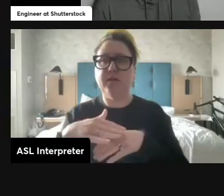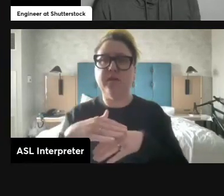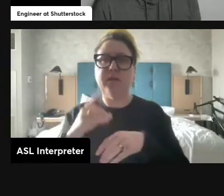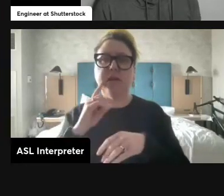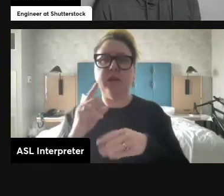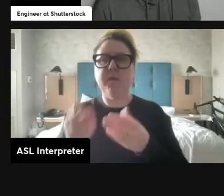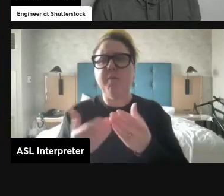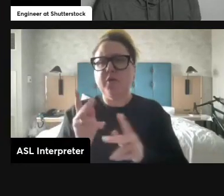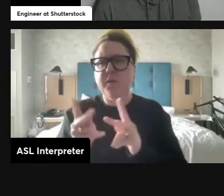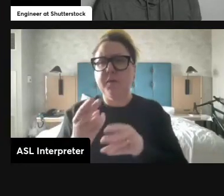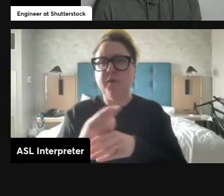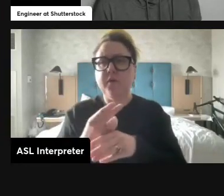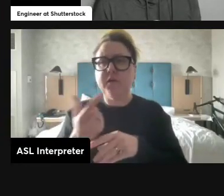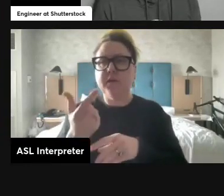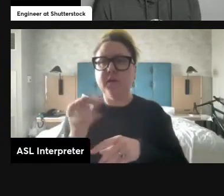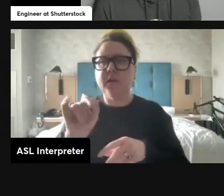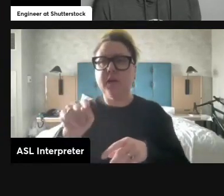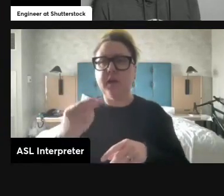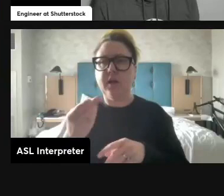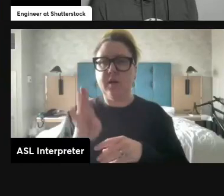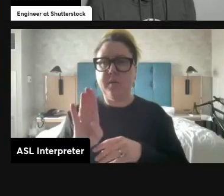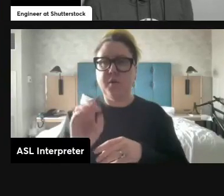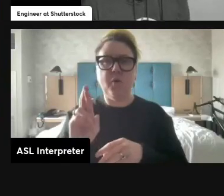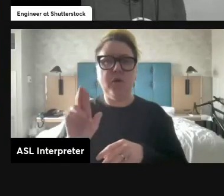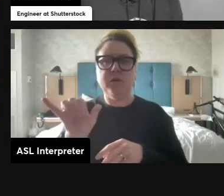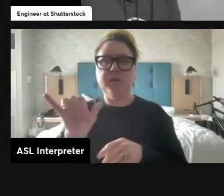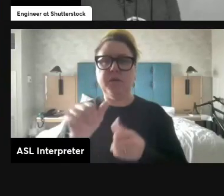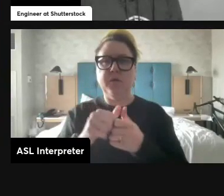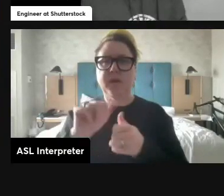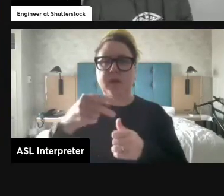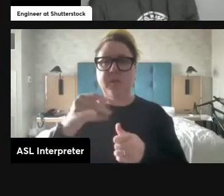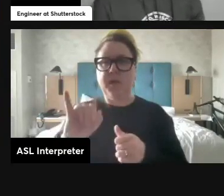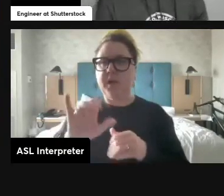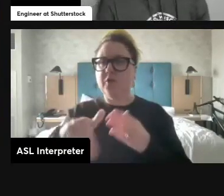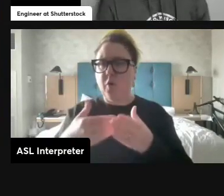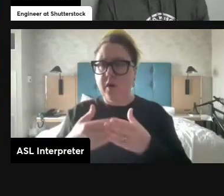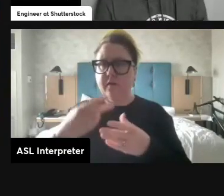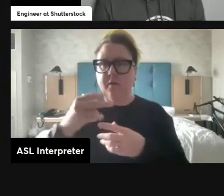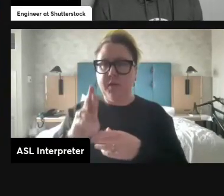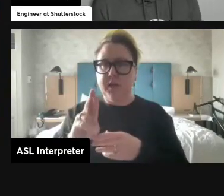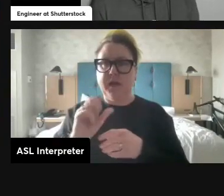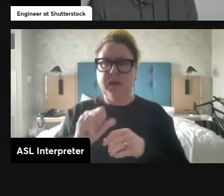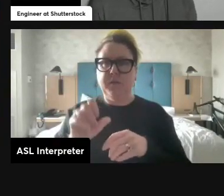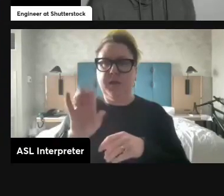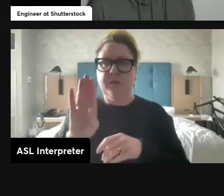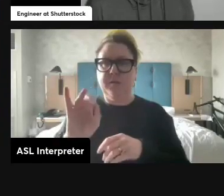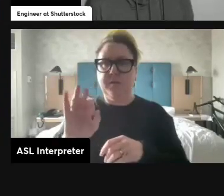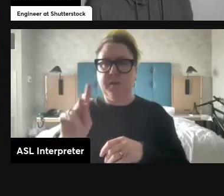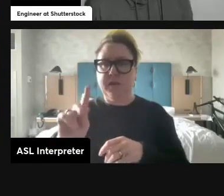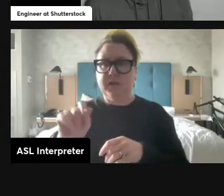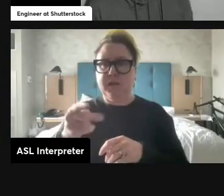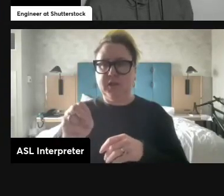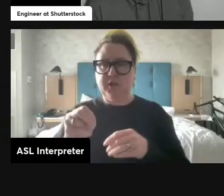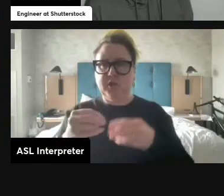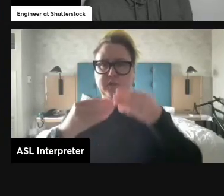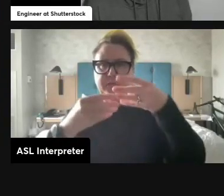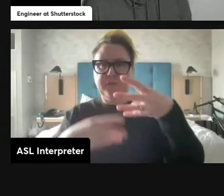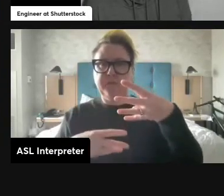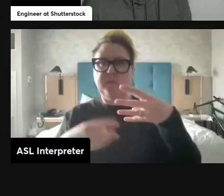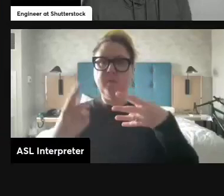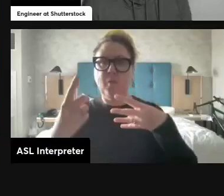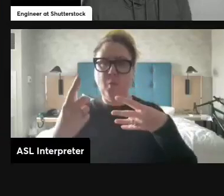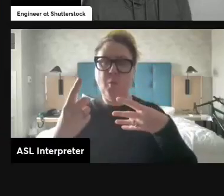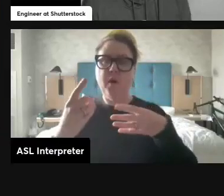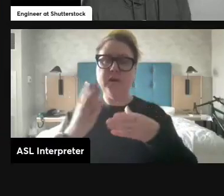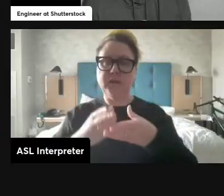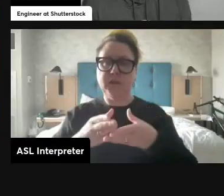GitHub these days or something similar with an API. So all those PRs can be surfaced in Backstage, and you can kind of have